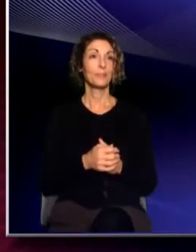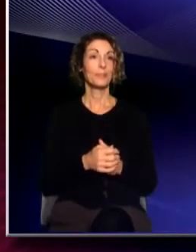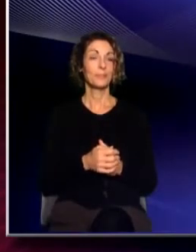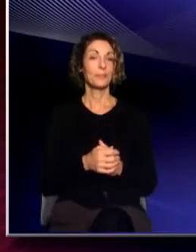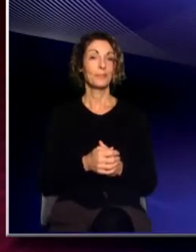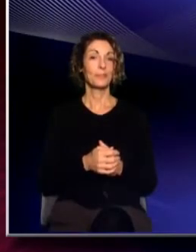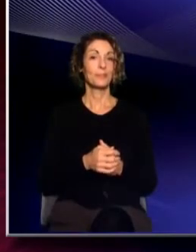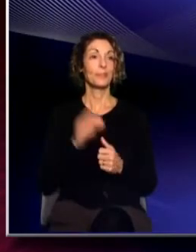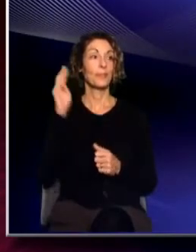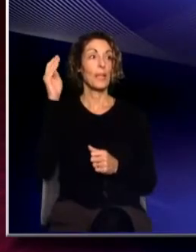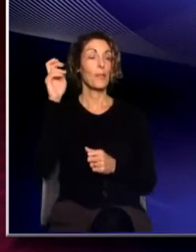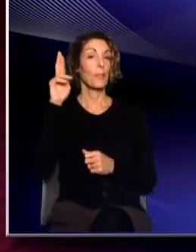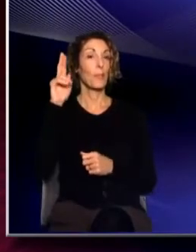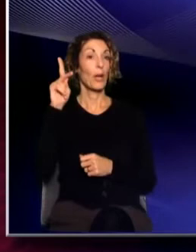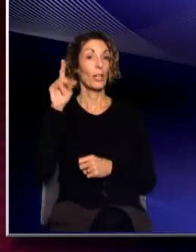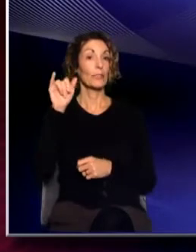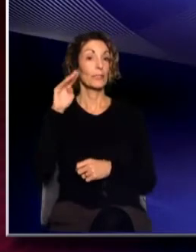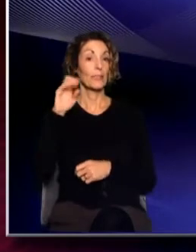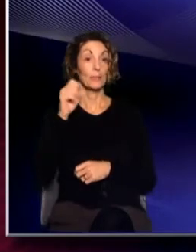Any questions?